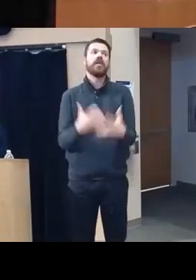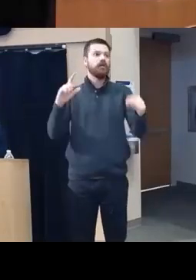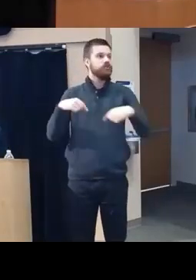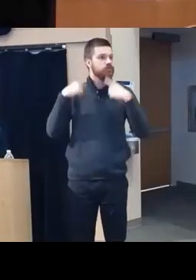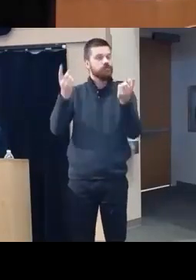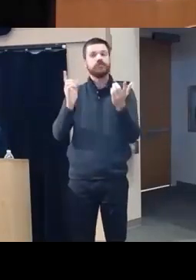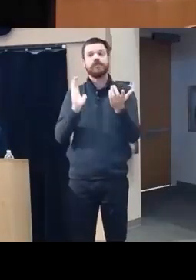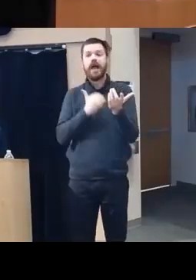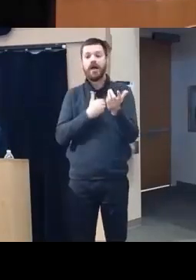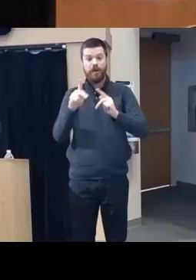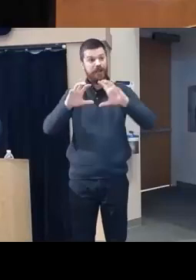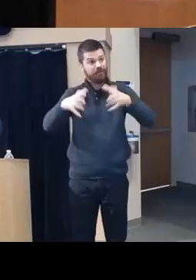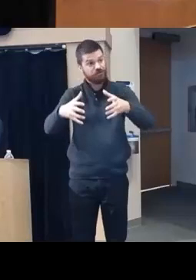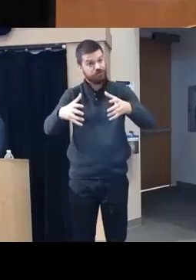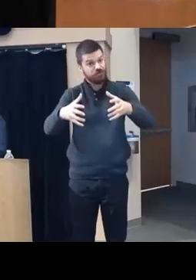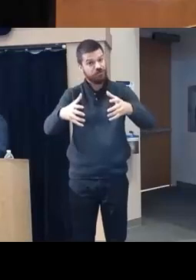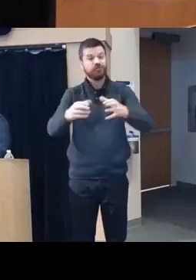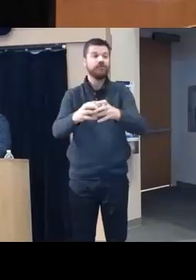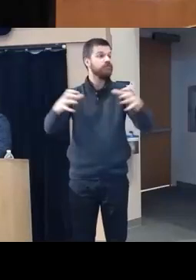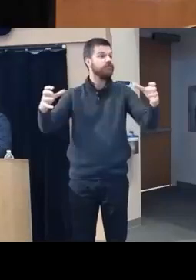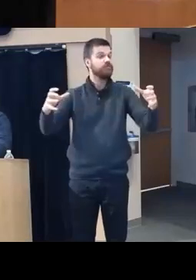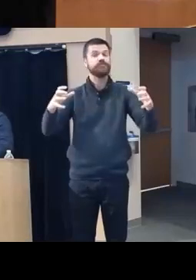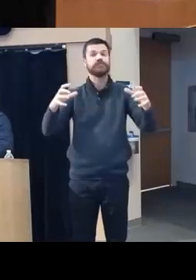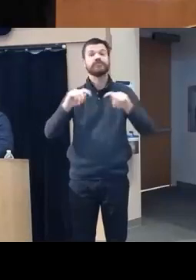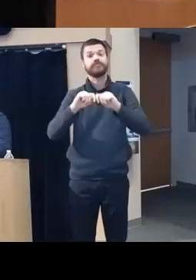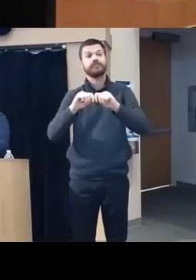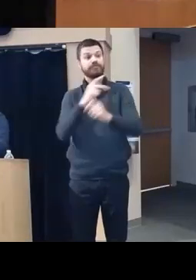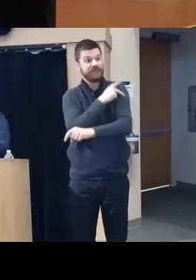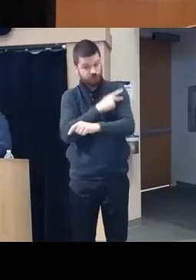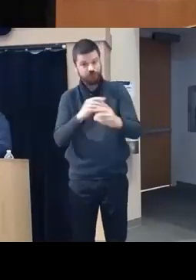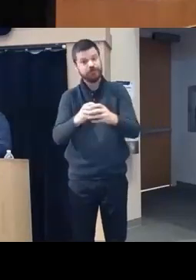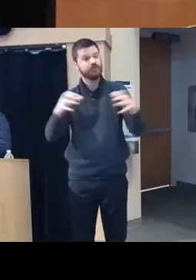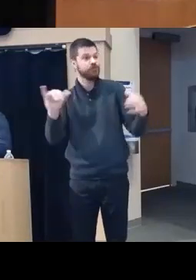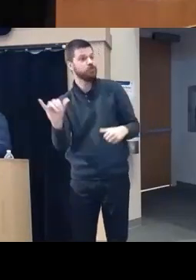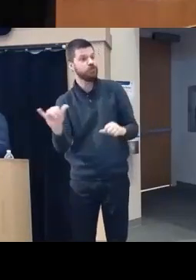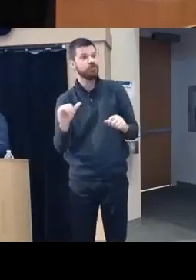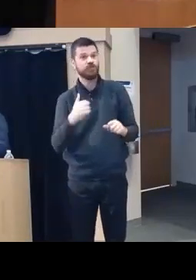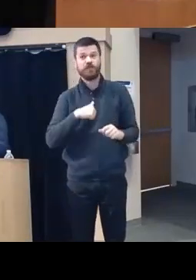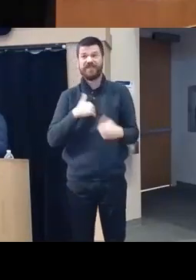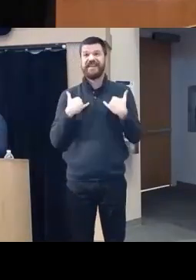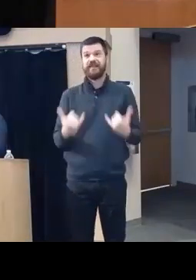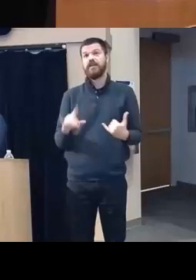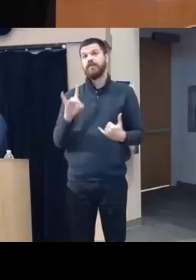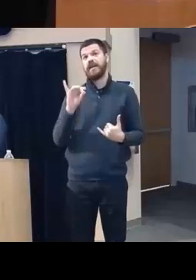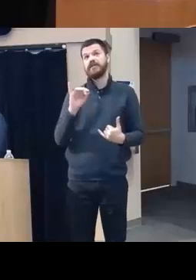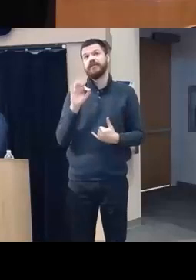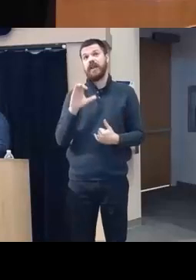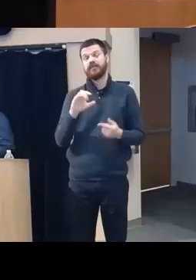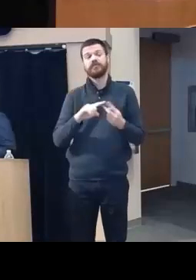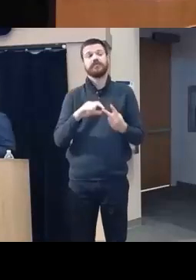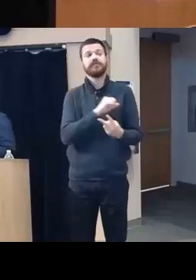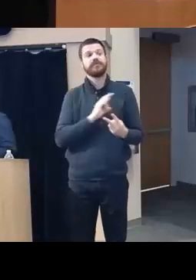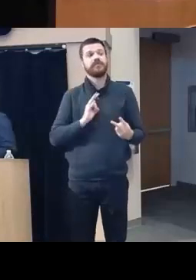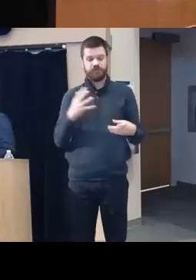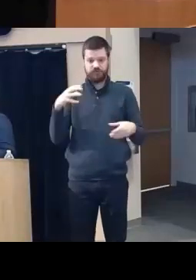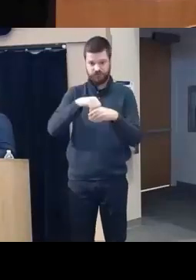and patients has expanded over the years. Currently, we have over 80 faculty and staff who comprise the